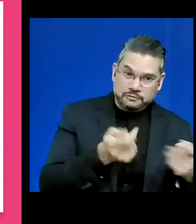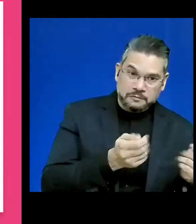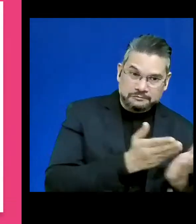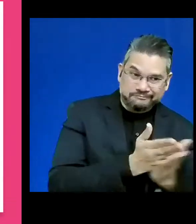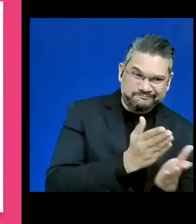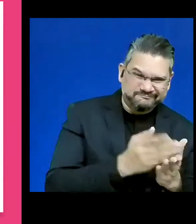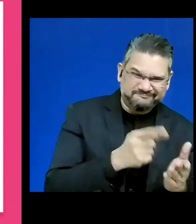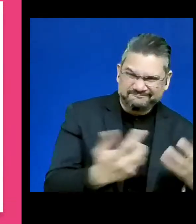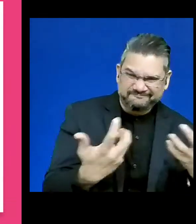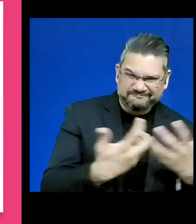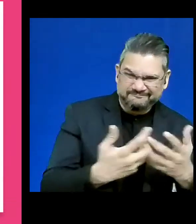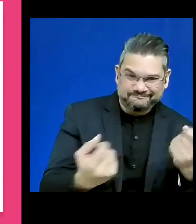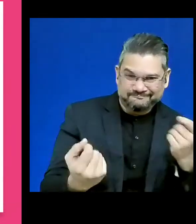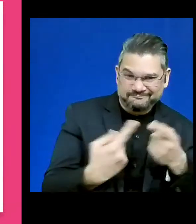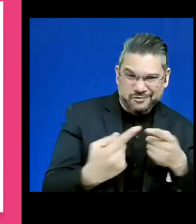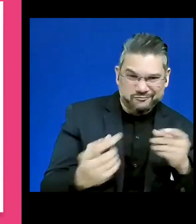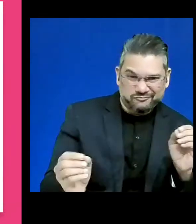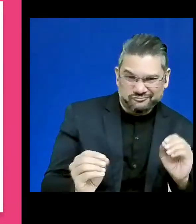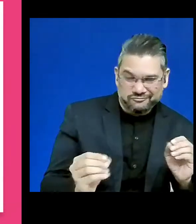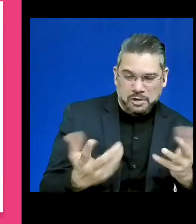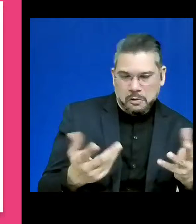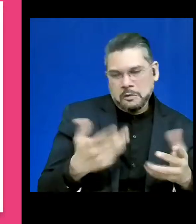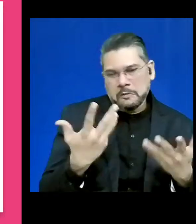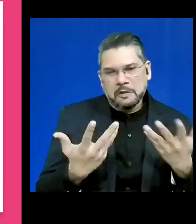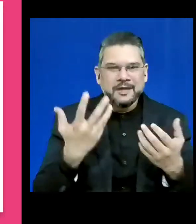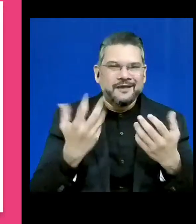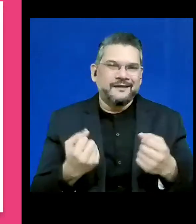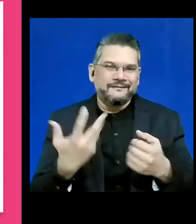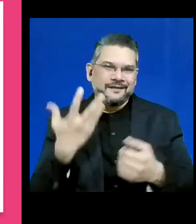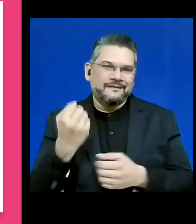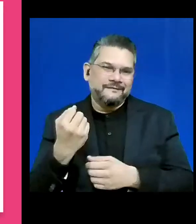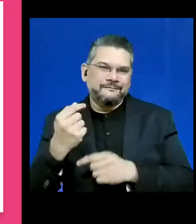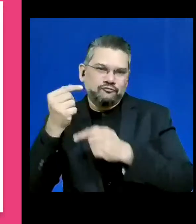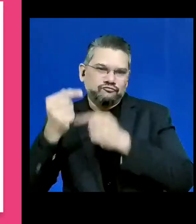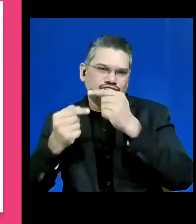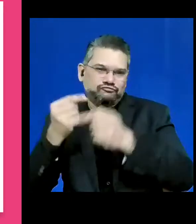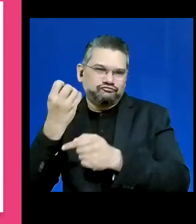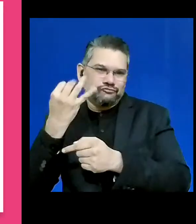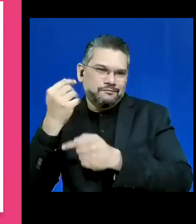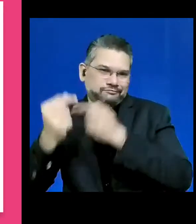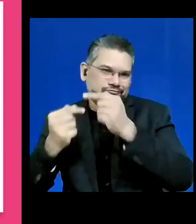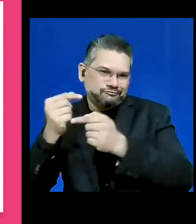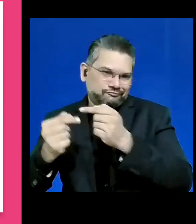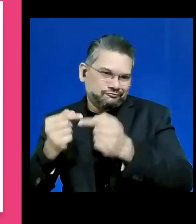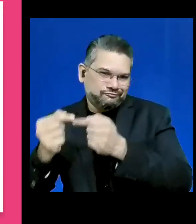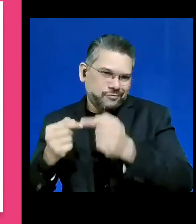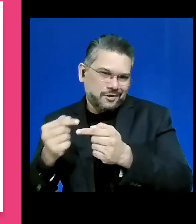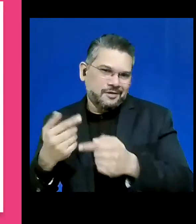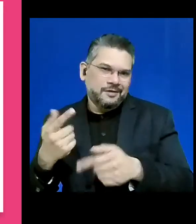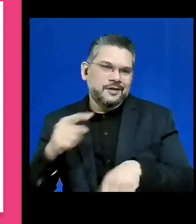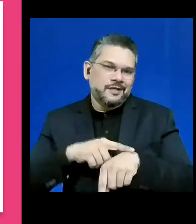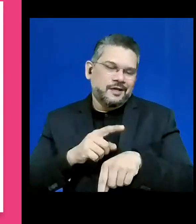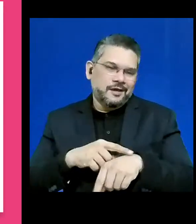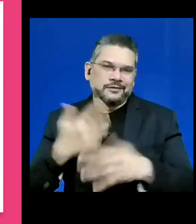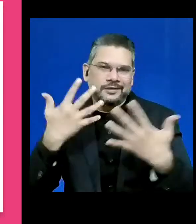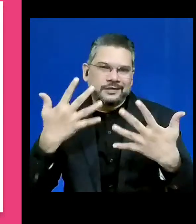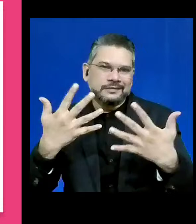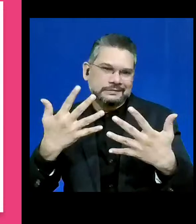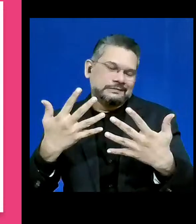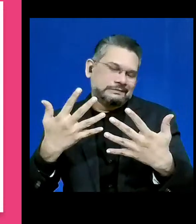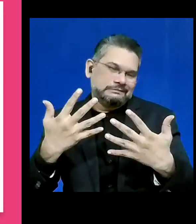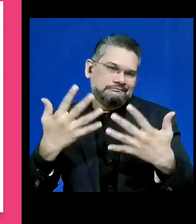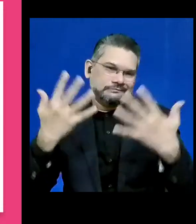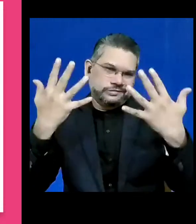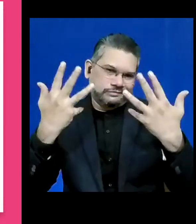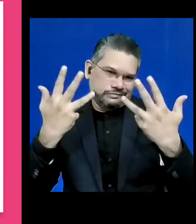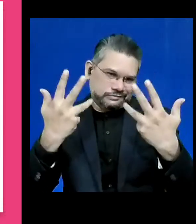is continually updating like every 10 seconds to let the user know that their time is going to